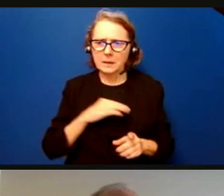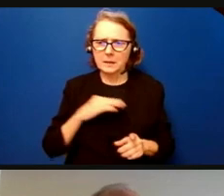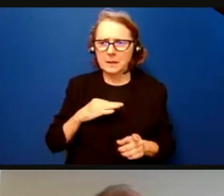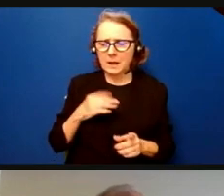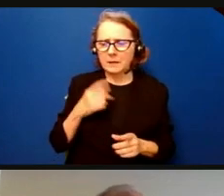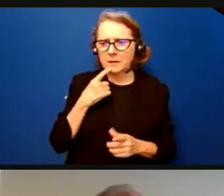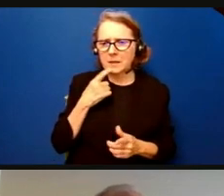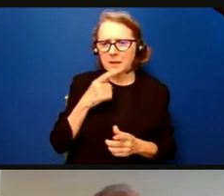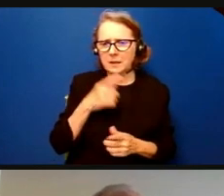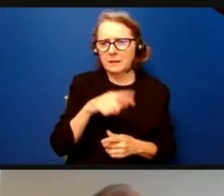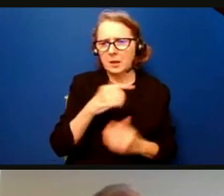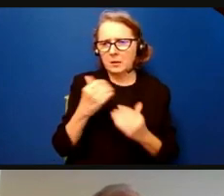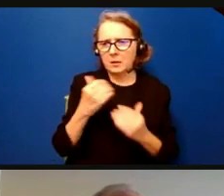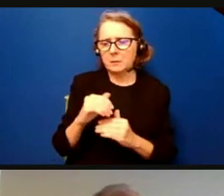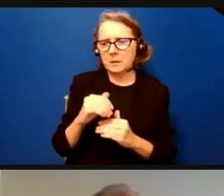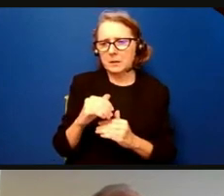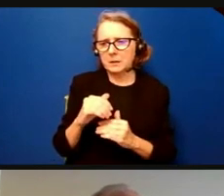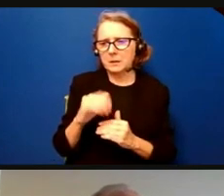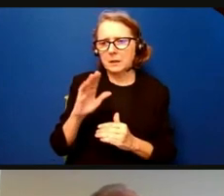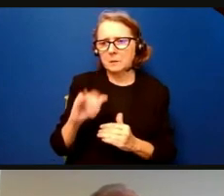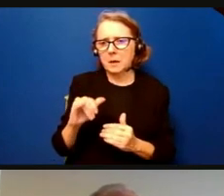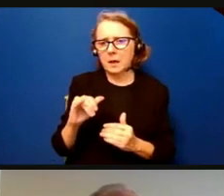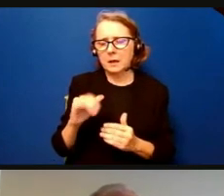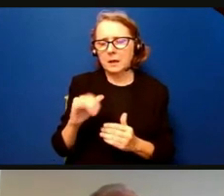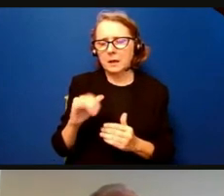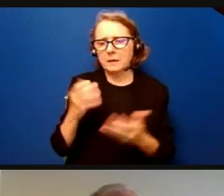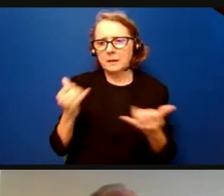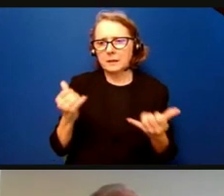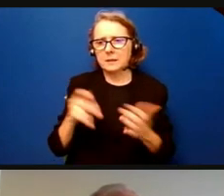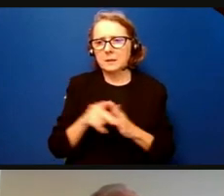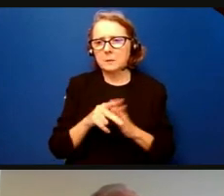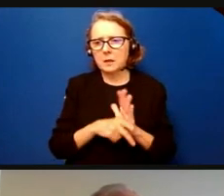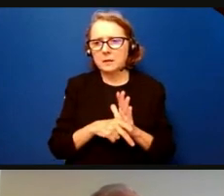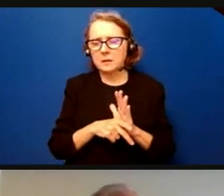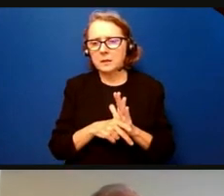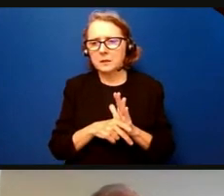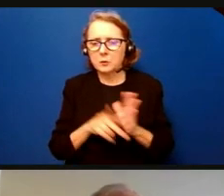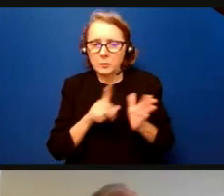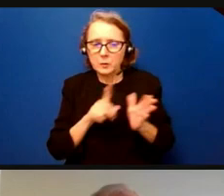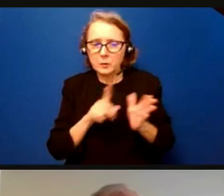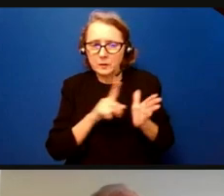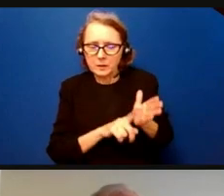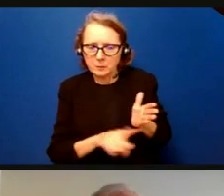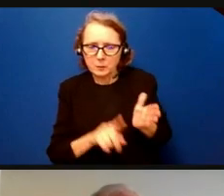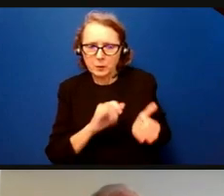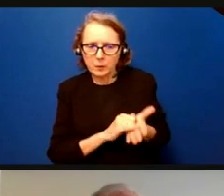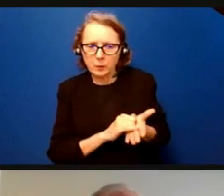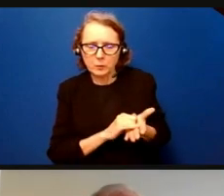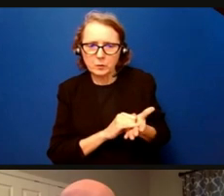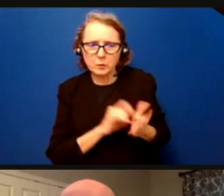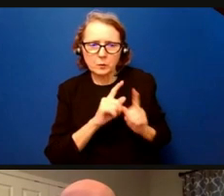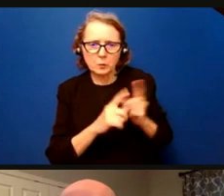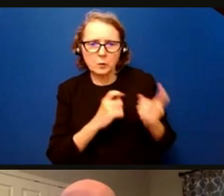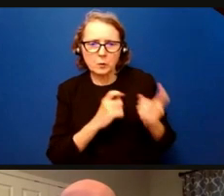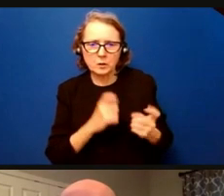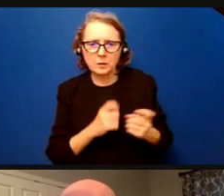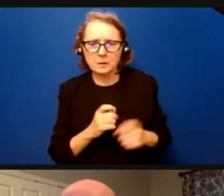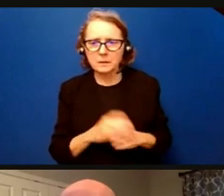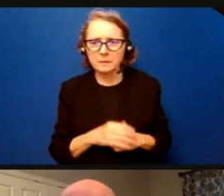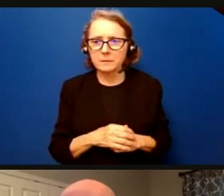said they are limited by the existing policies to even explore those questions.